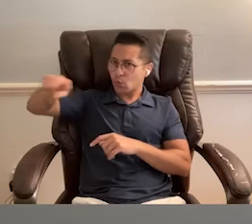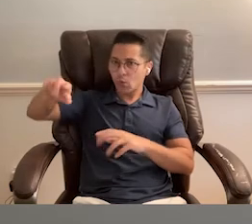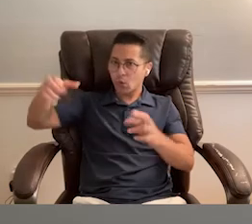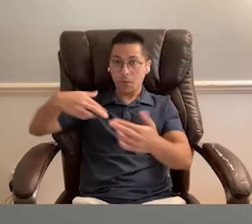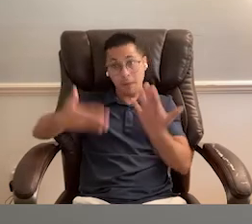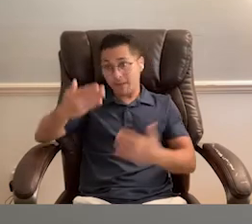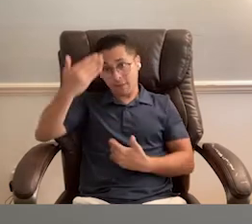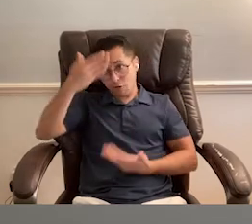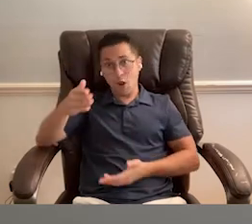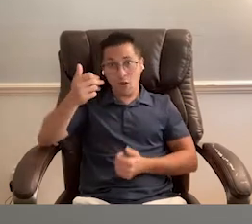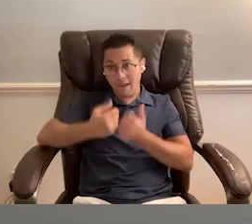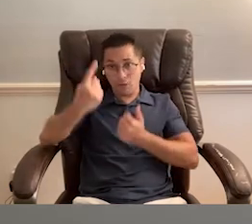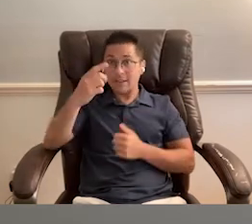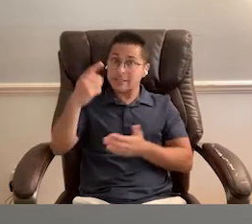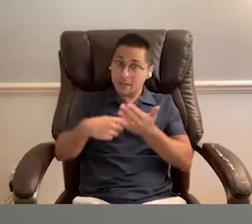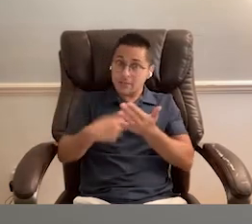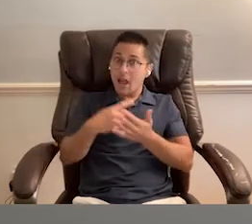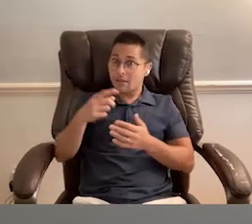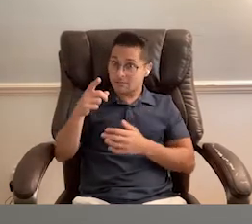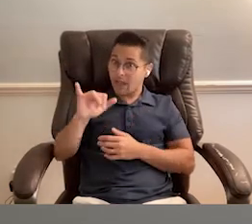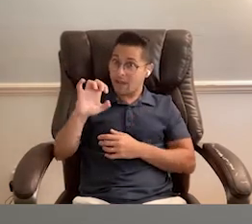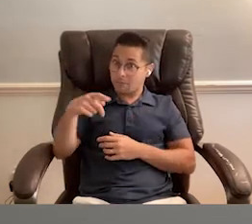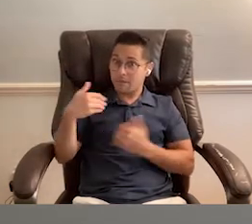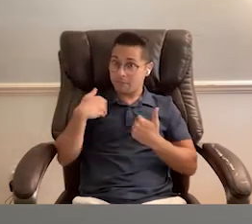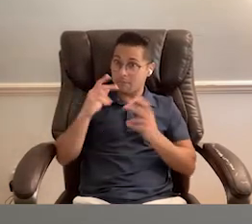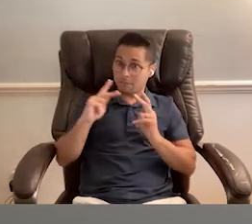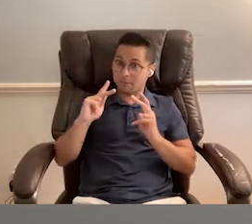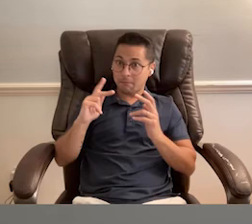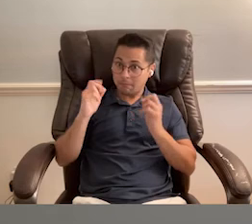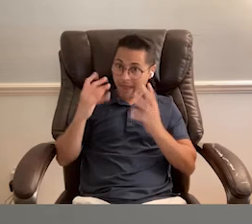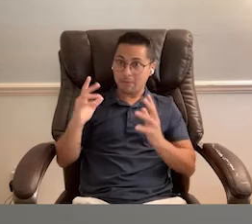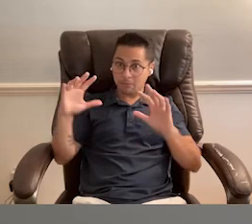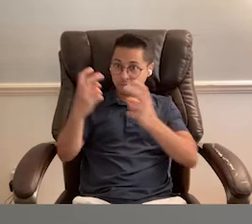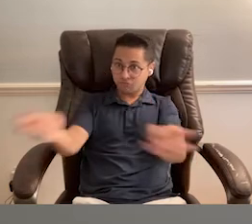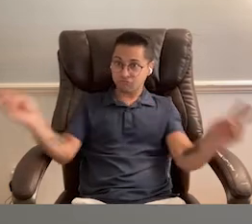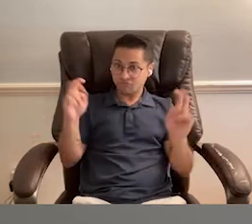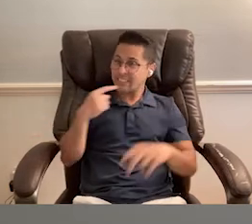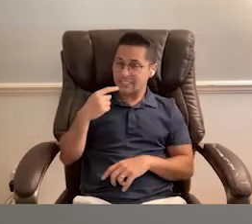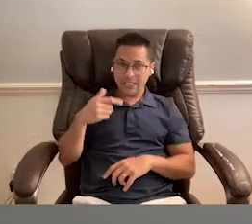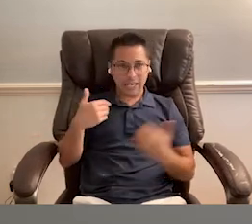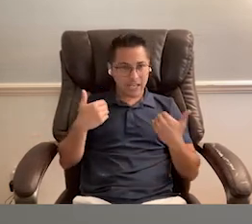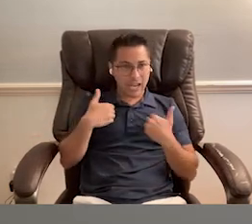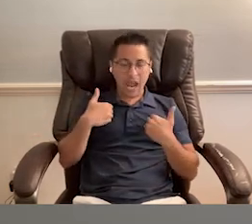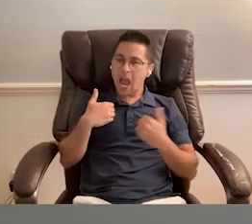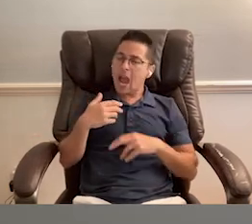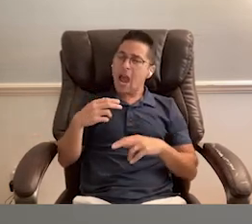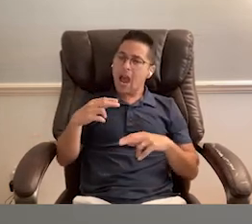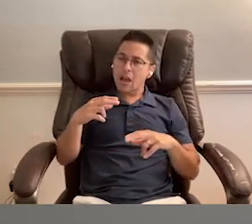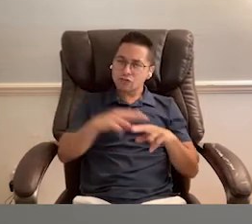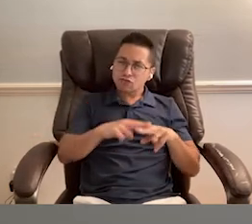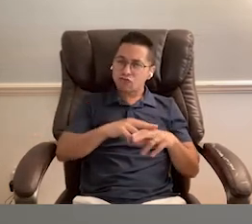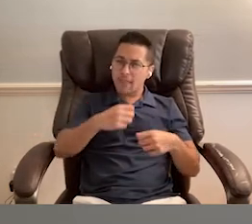everybody because, you know, sometimes that IEP meeting has got a lot of players in it. And he said, in the meeting. He had a construction train made